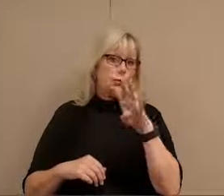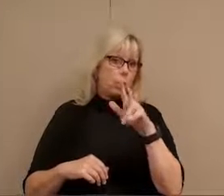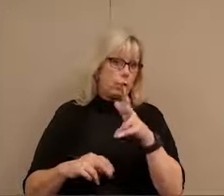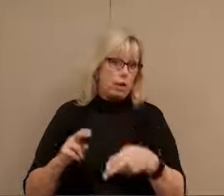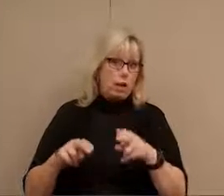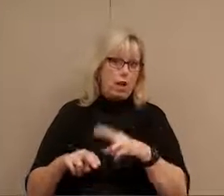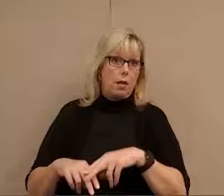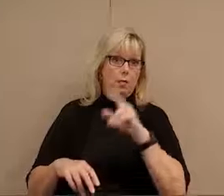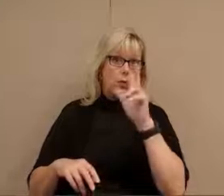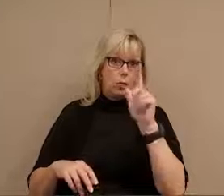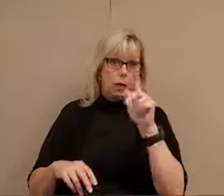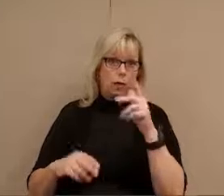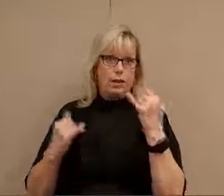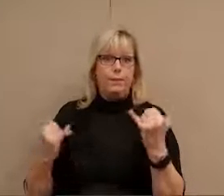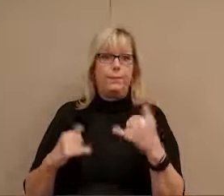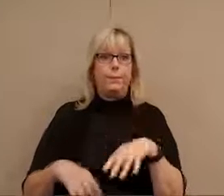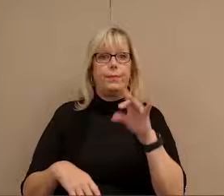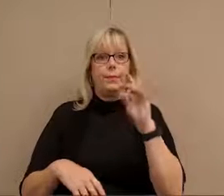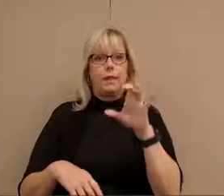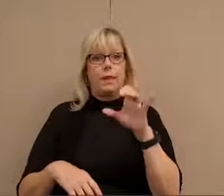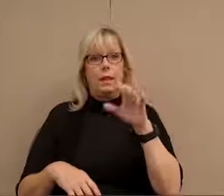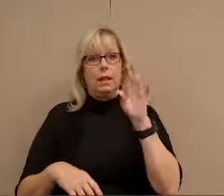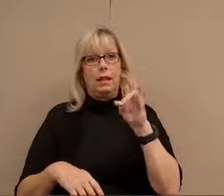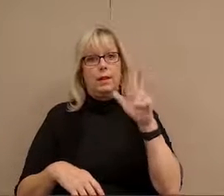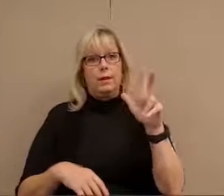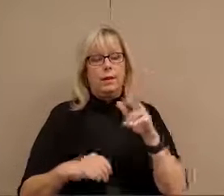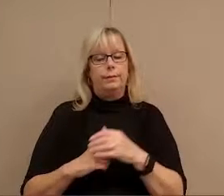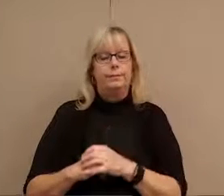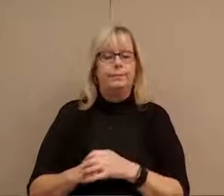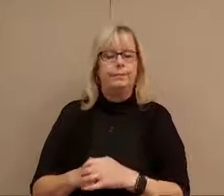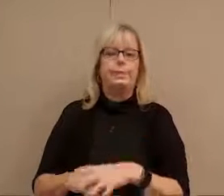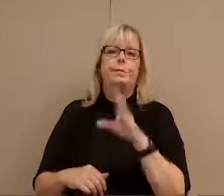62243 up 23 to 873.